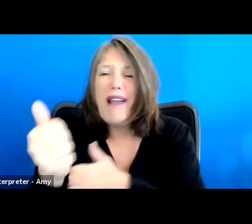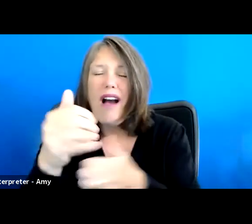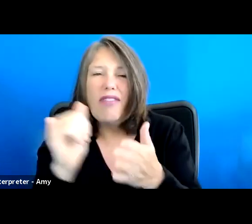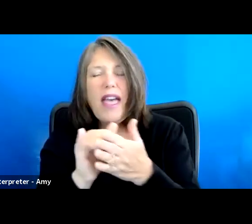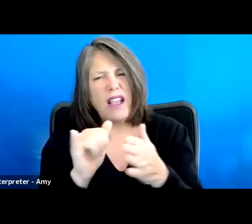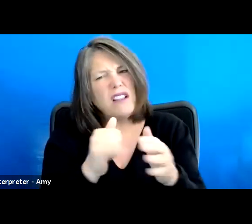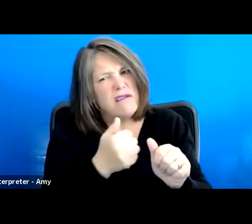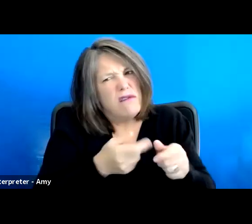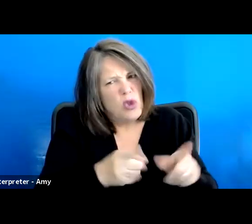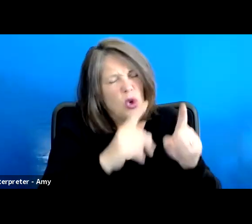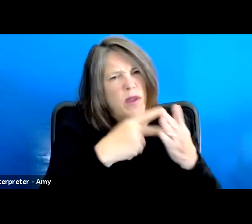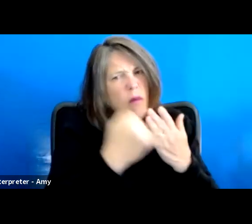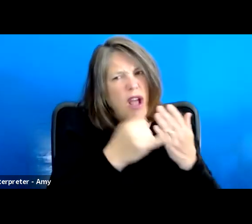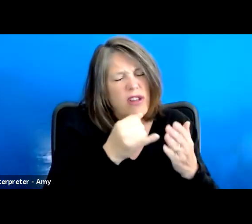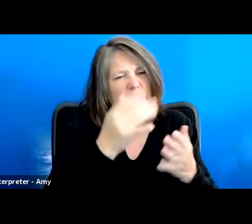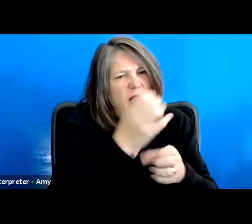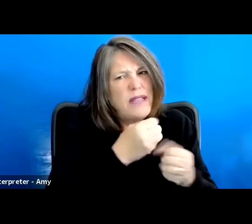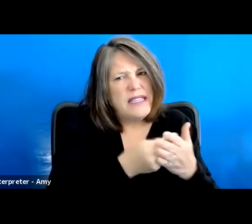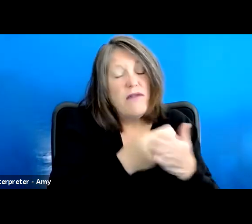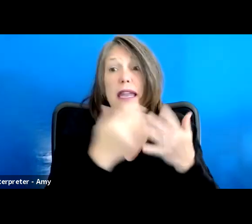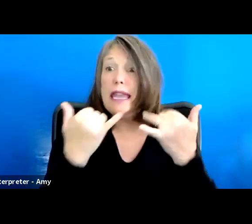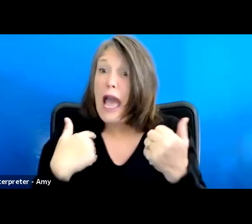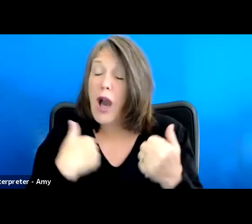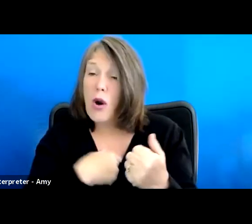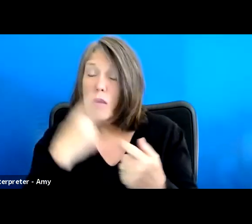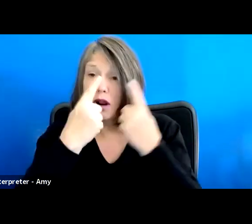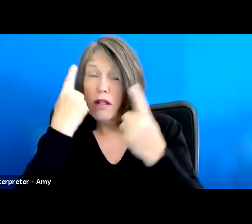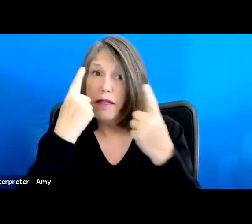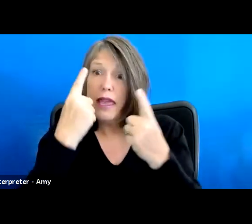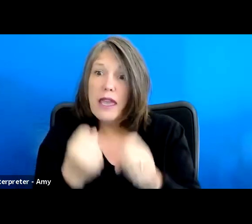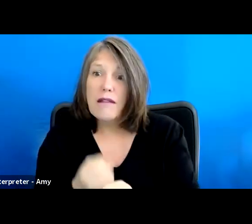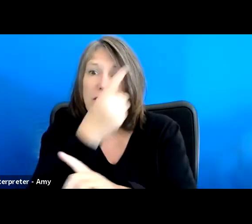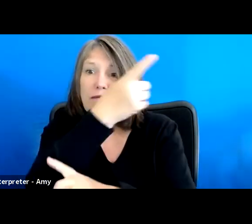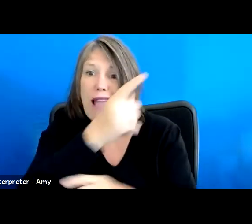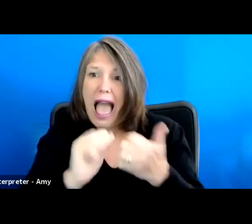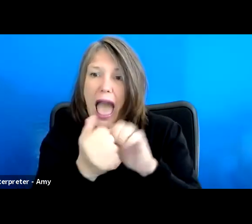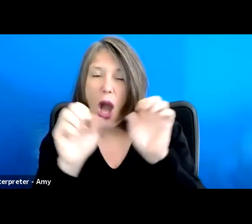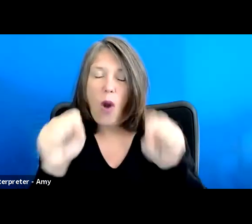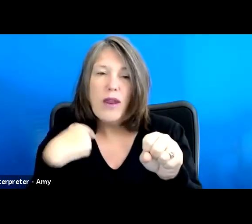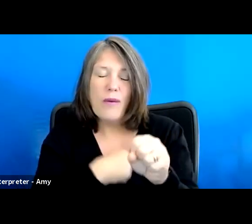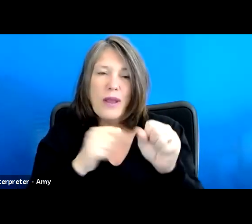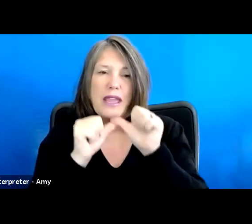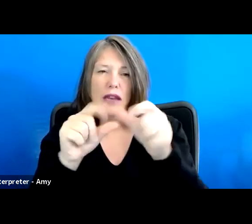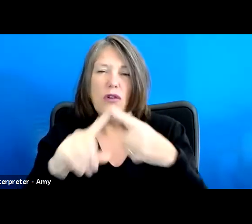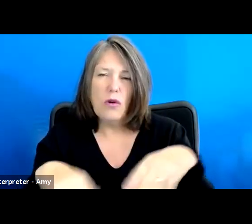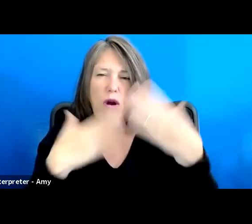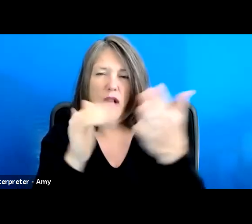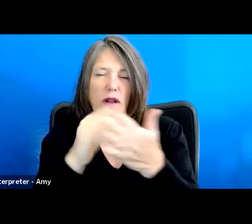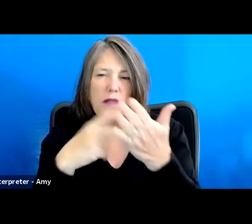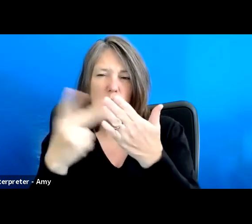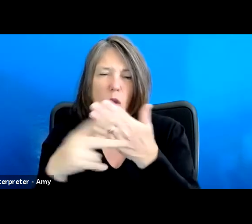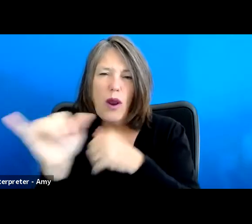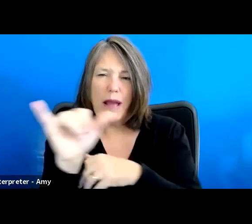funds while they're part of the project, we now are thinking outside the box of how can we continue offering this program in the same